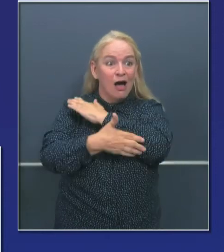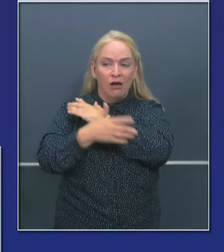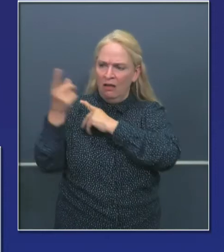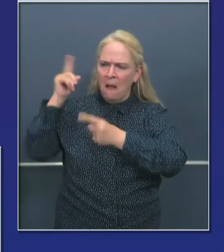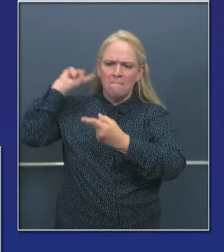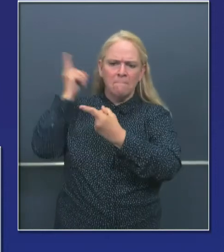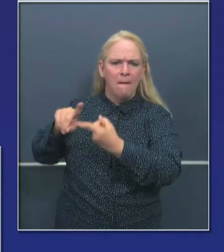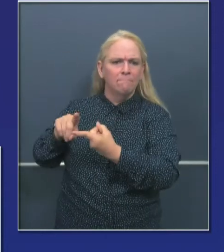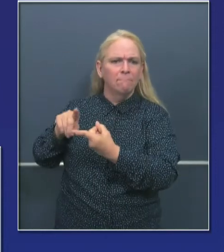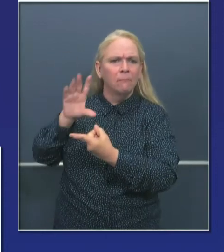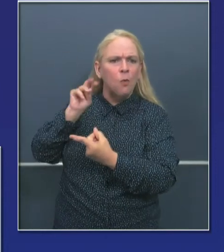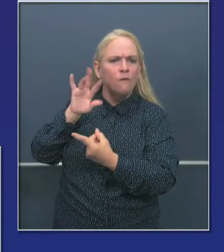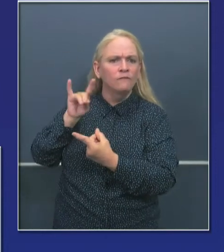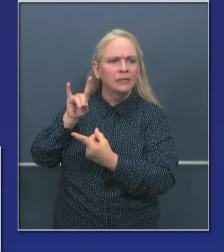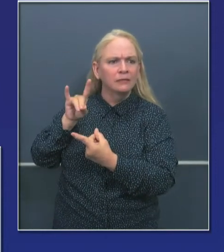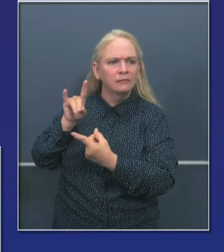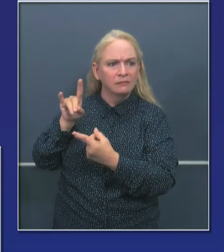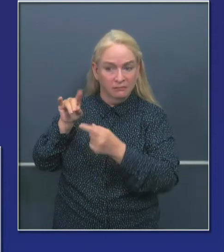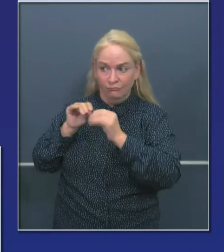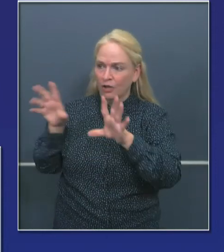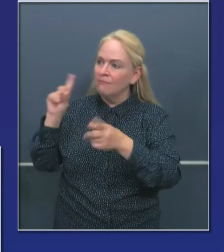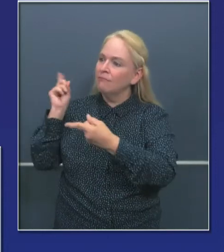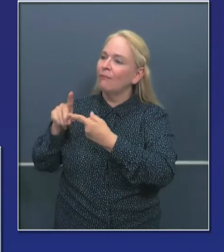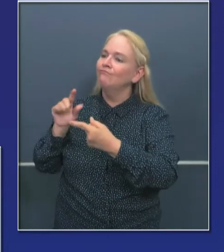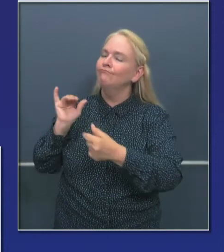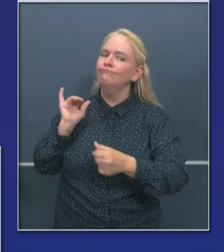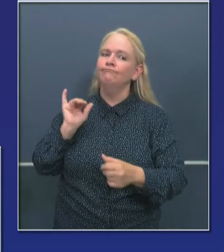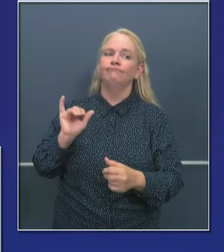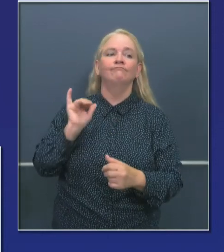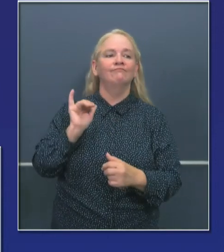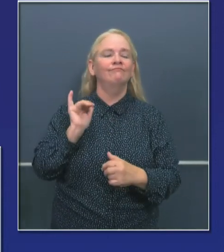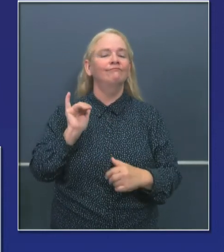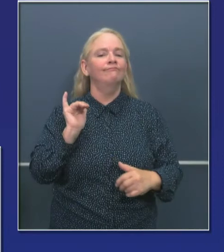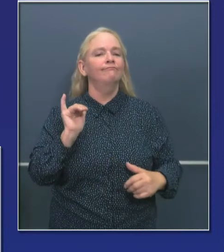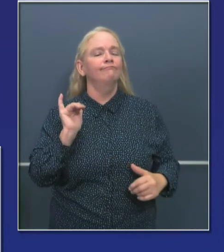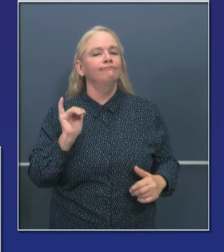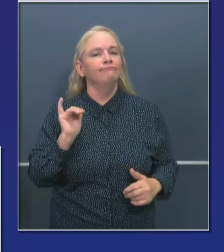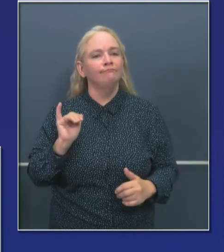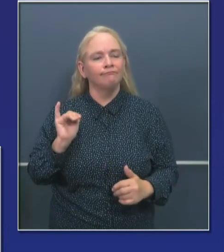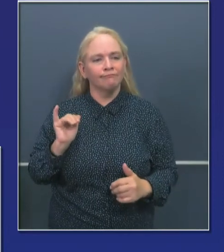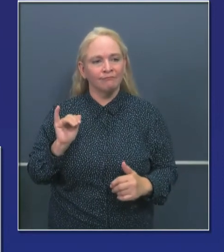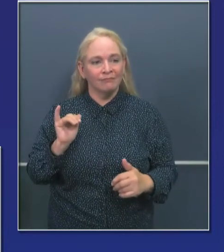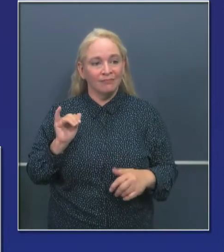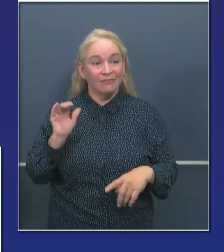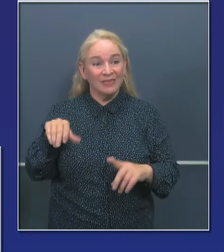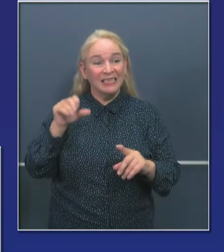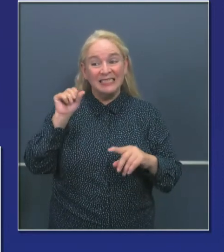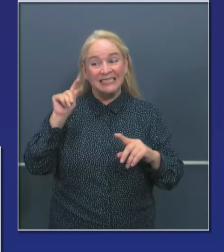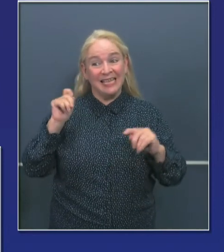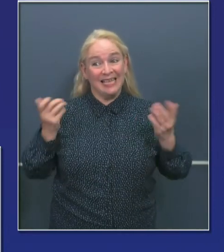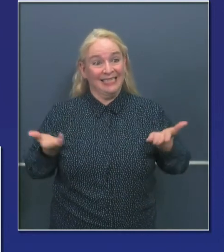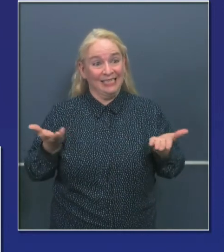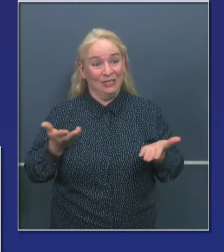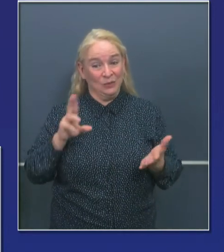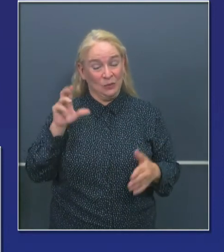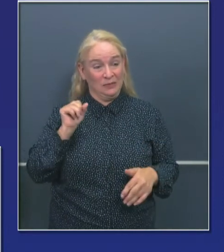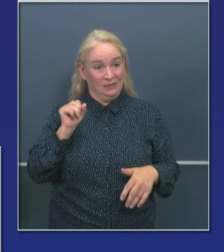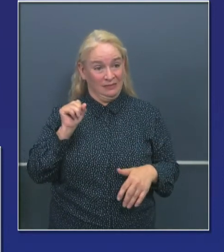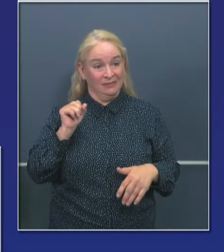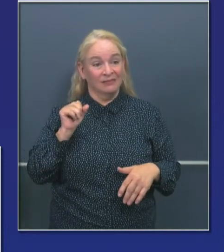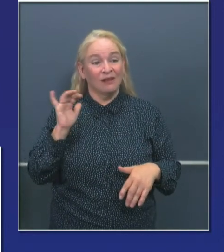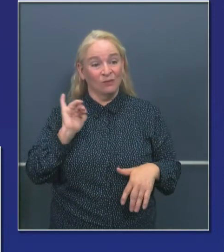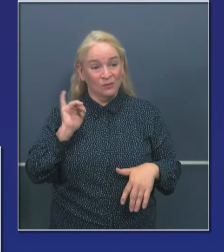reduction and mitigation of the spread of COVID-19 and this virus. States that have also